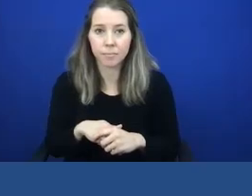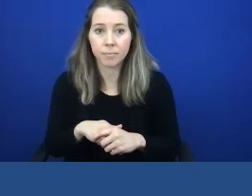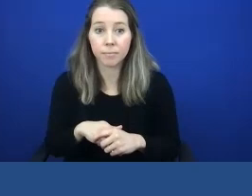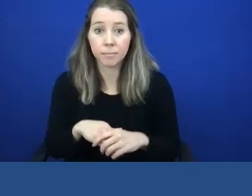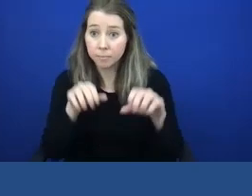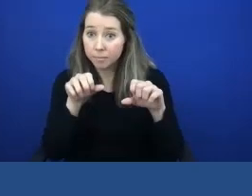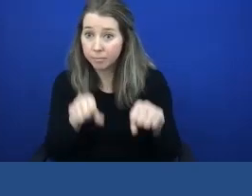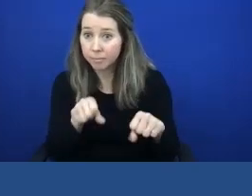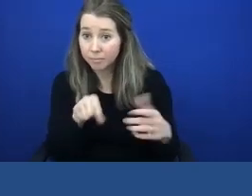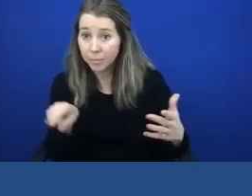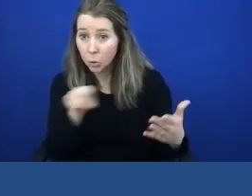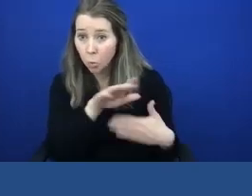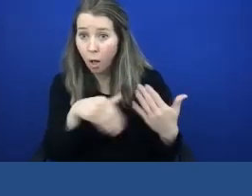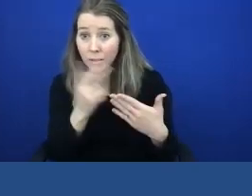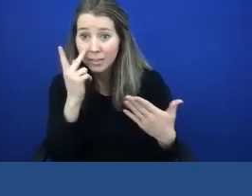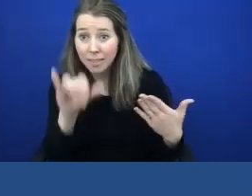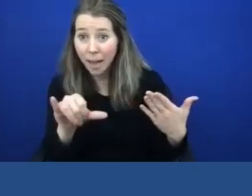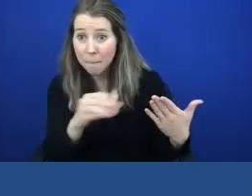Can you all see it?